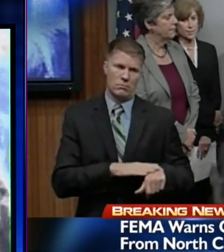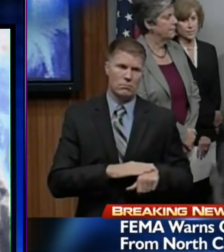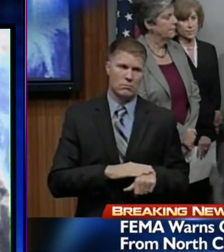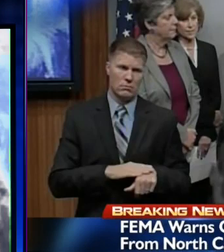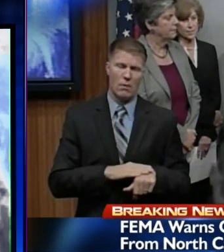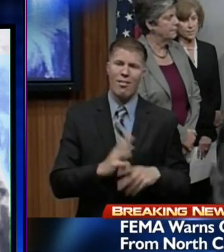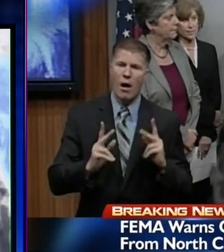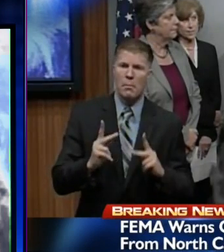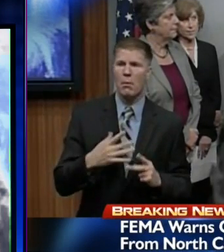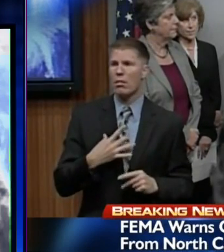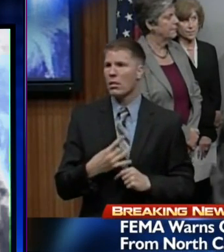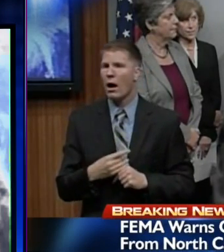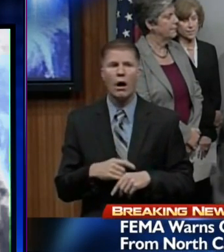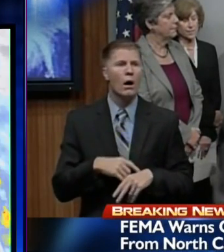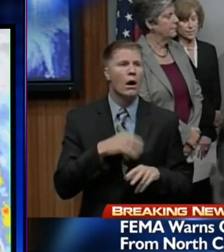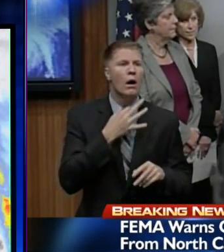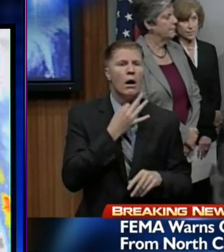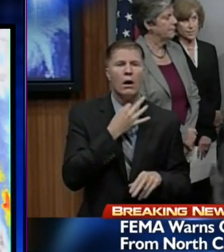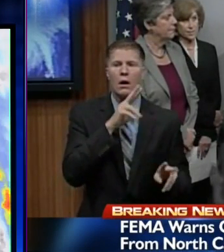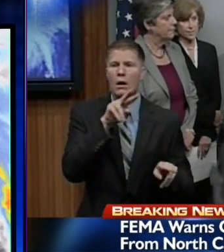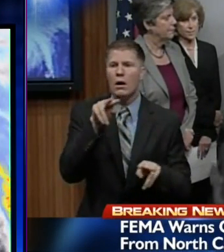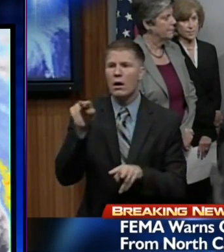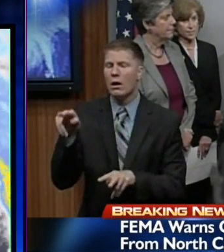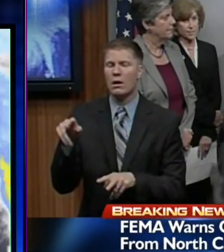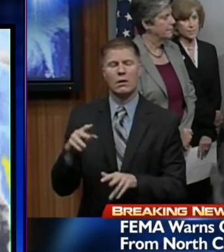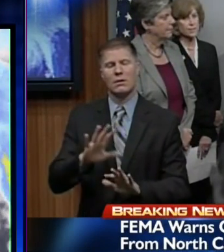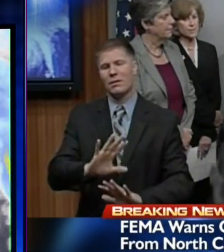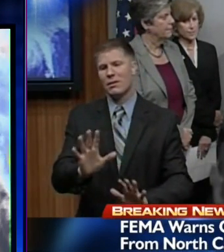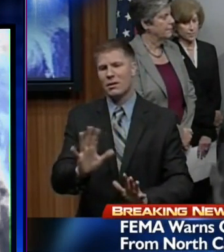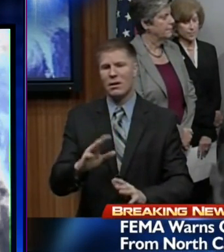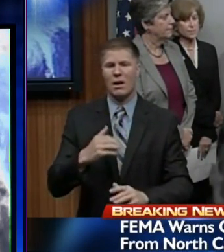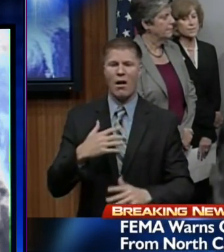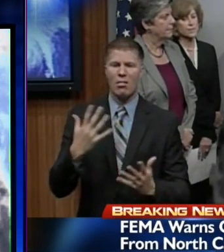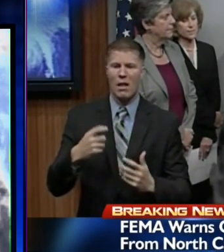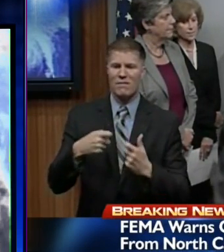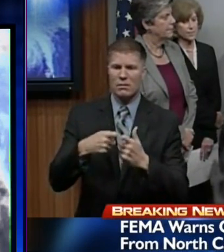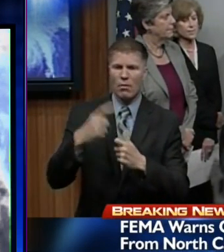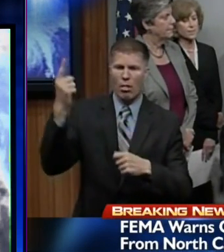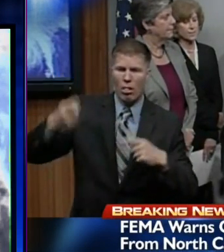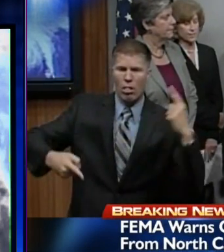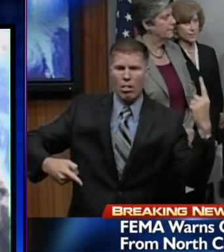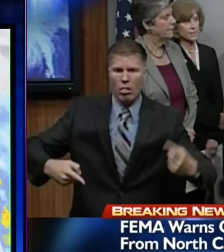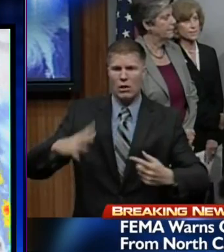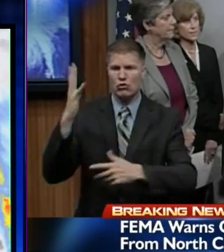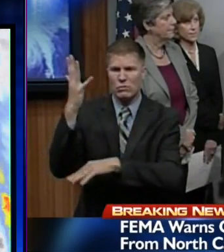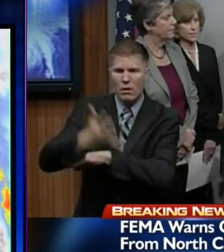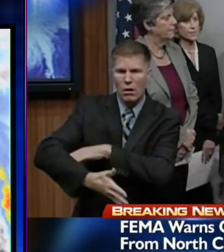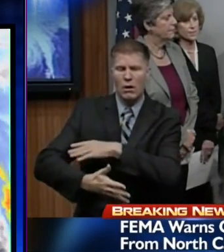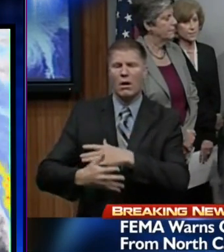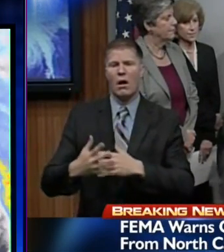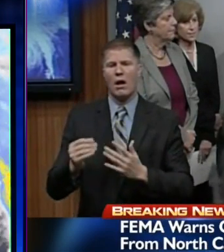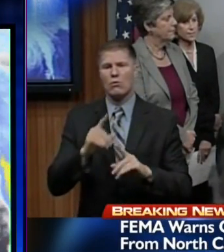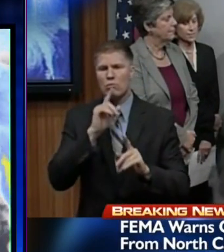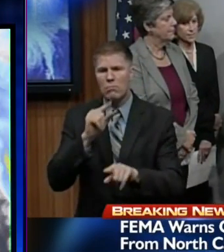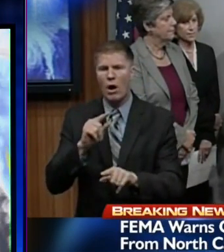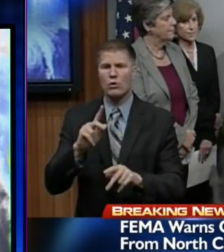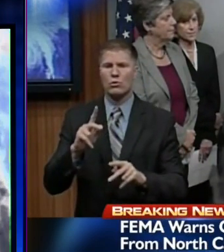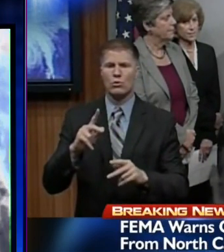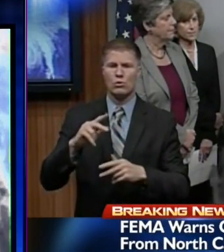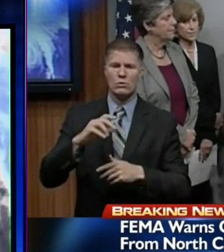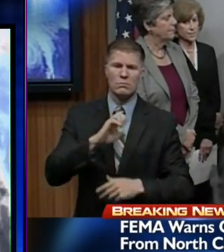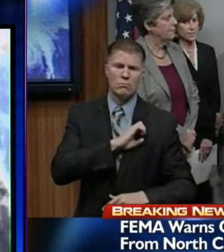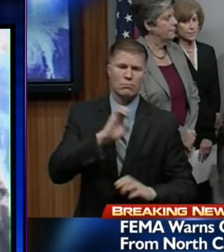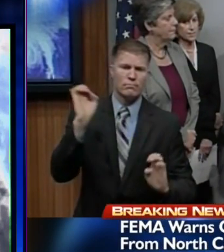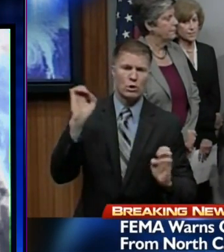get out and travel about. It's very hazardous with down power lines, trees down, plus the responders and the utility crews don't need to